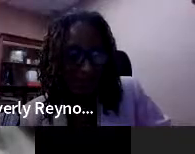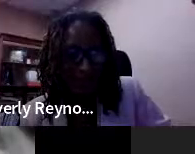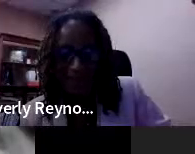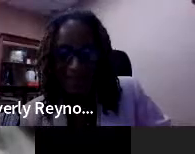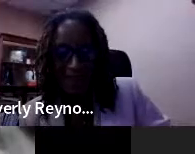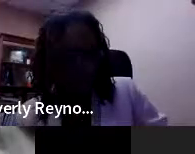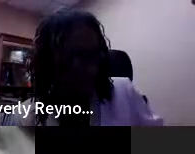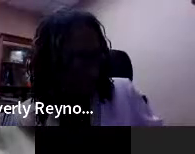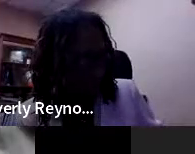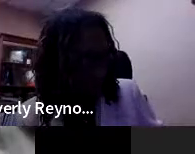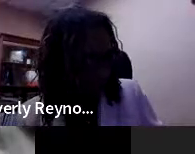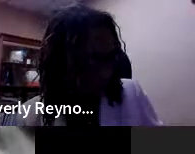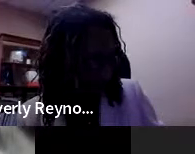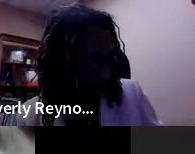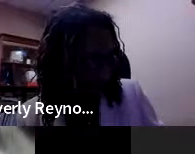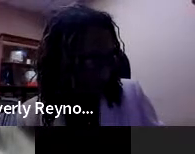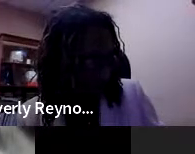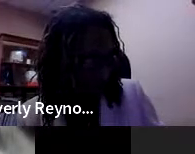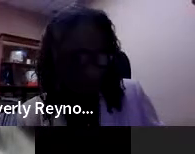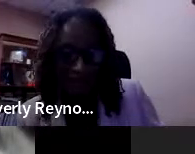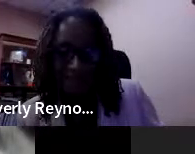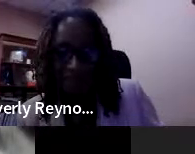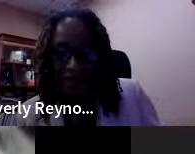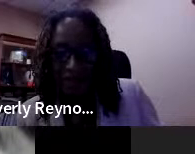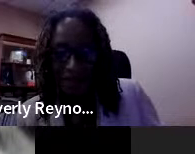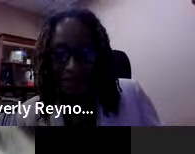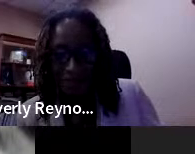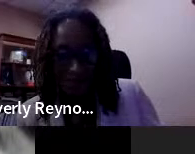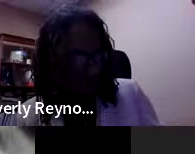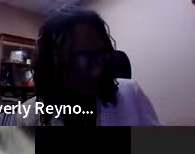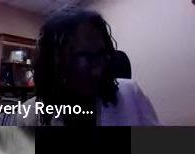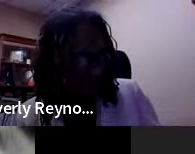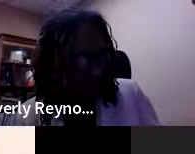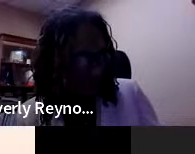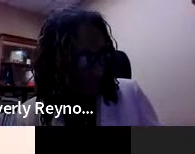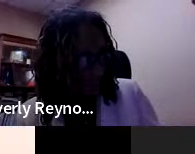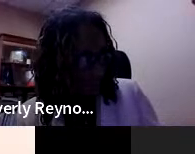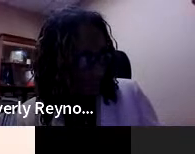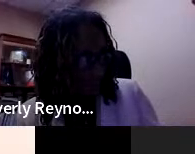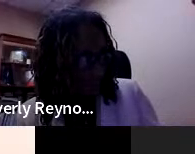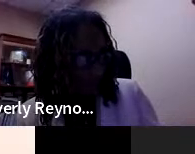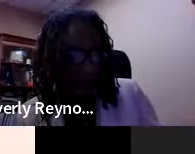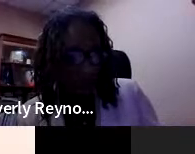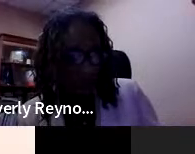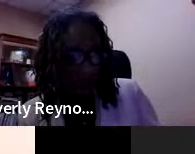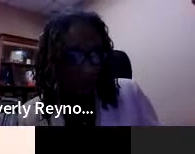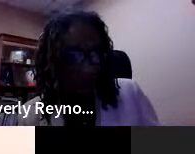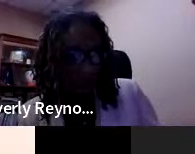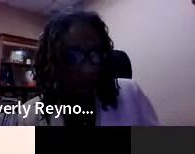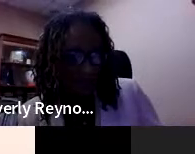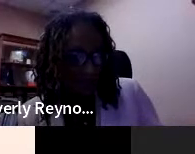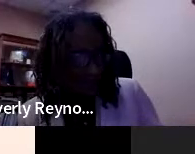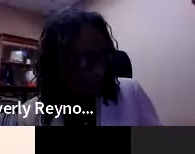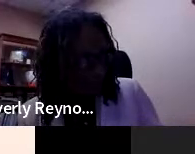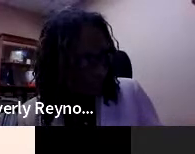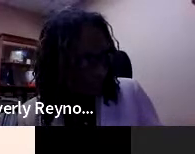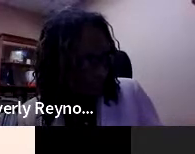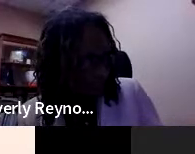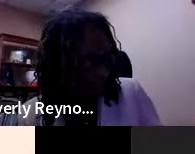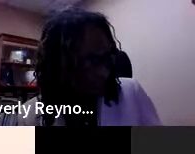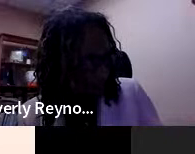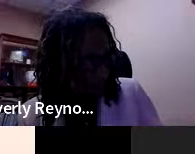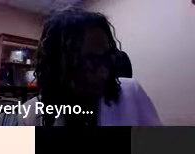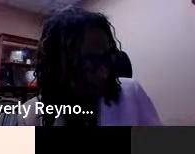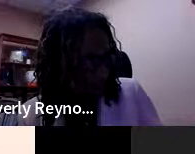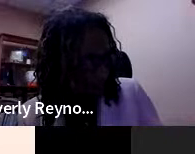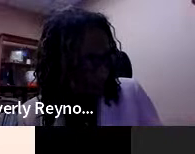me, I didn't realize I had my mic on, just so that those of us online can know a little bit about you. So